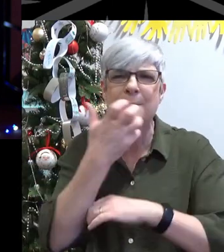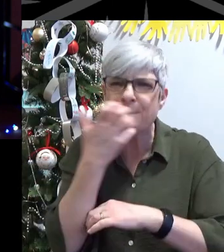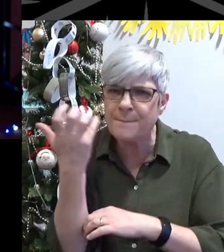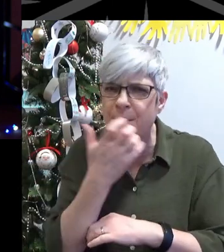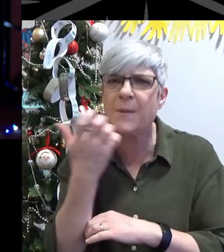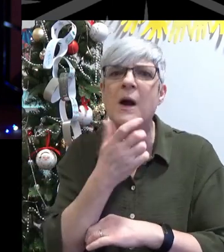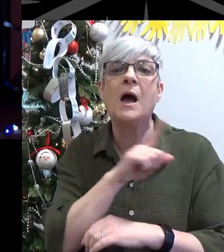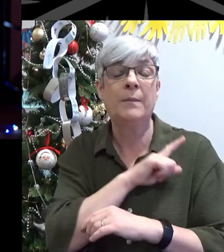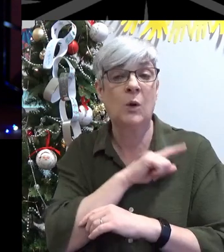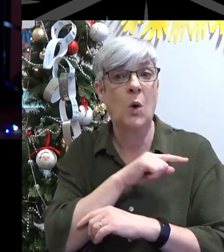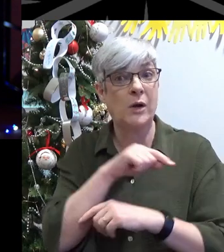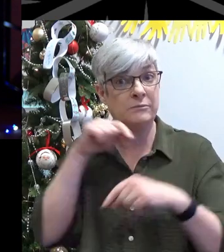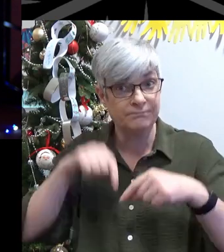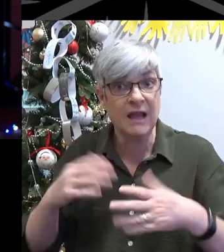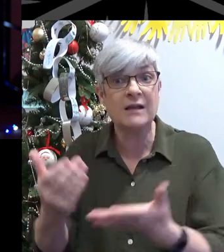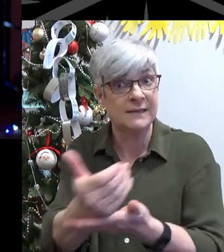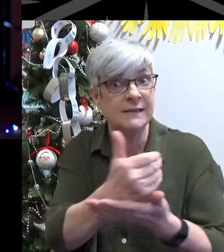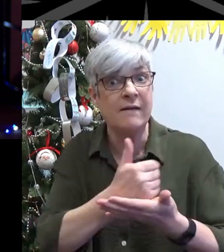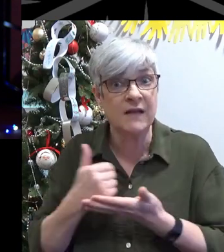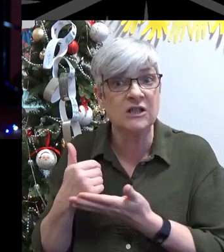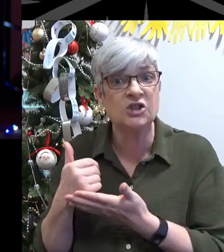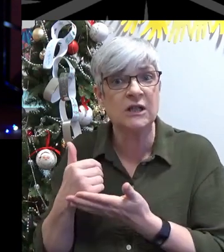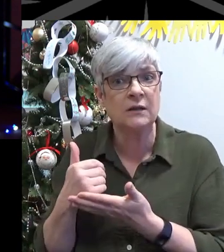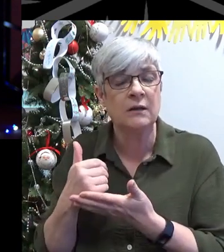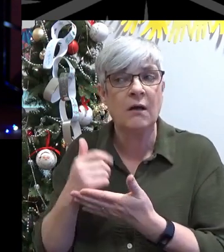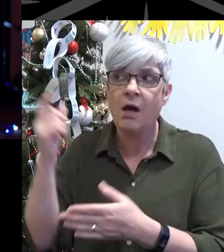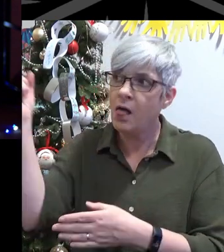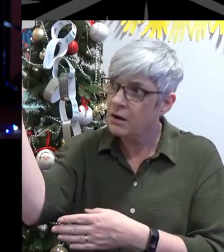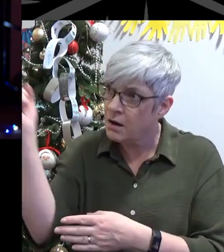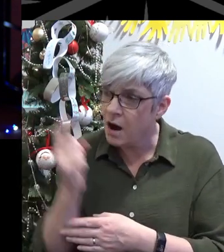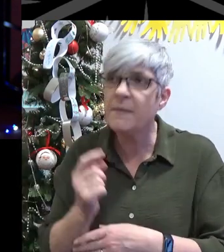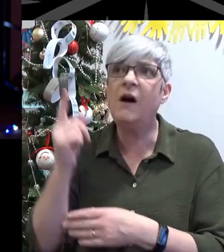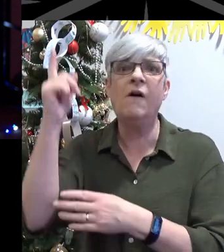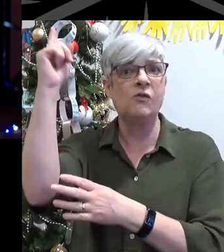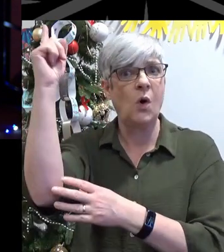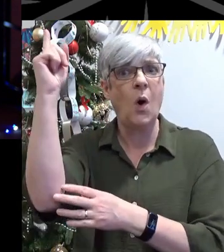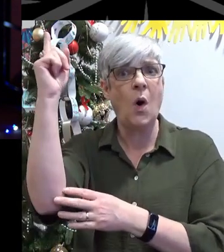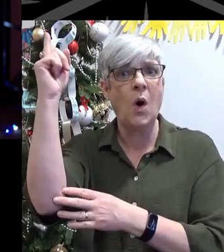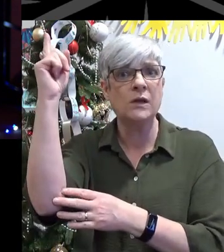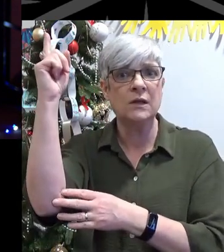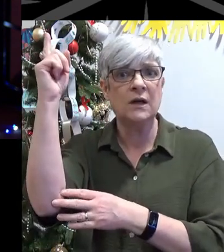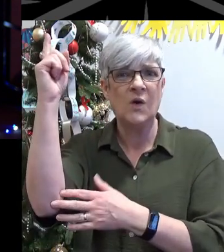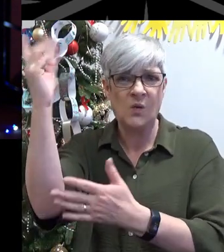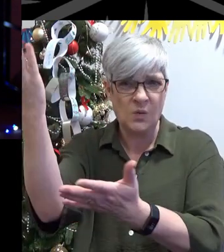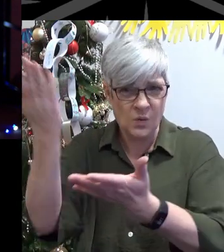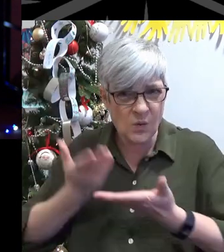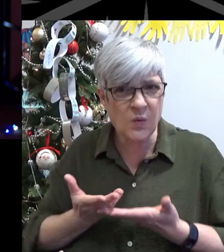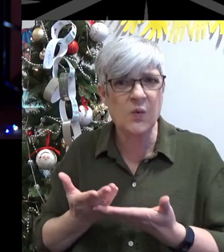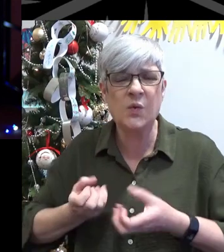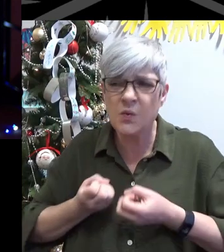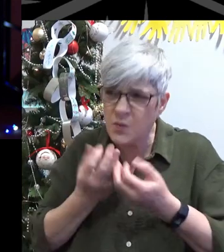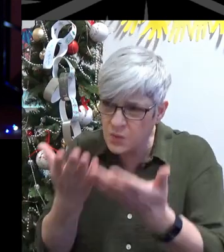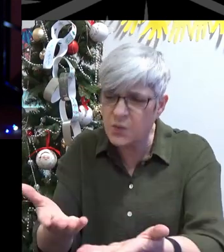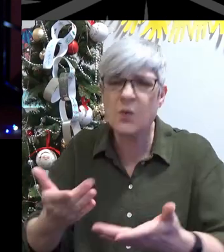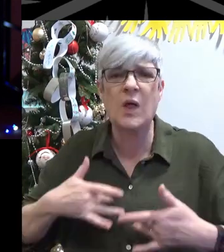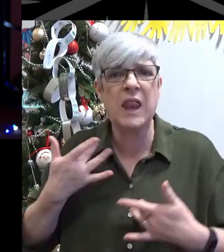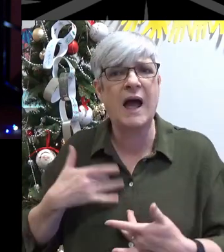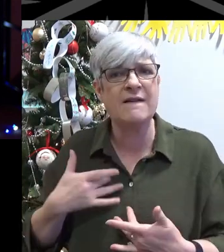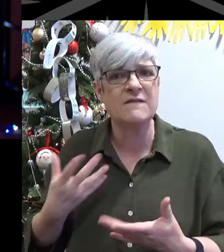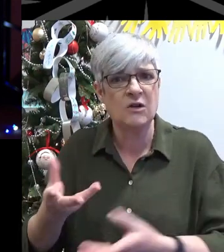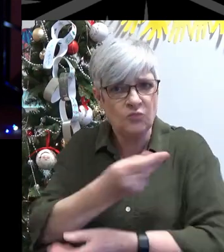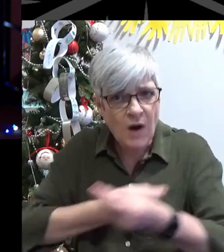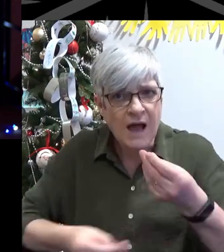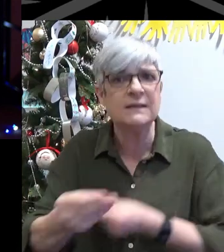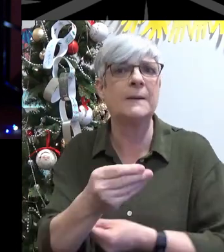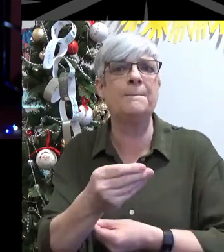salvation. Here is the coming of the God who was giving his life as a ransom, who was at